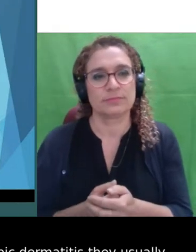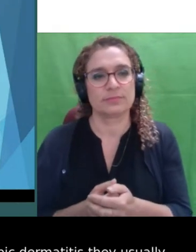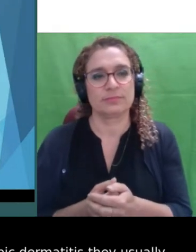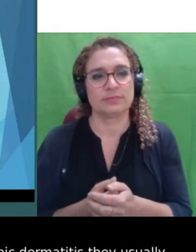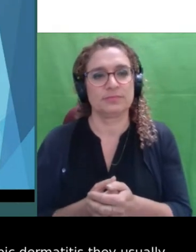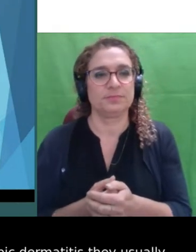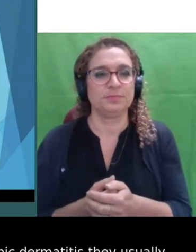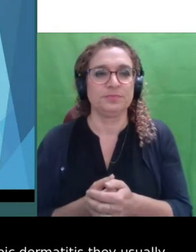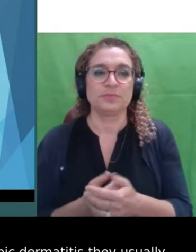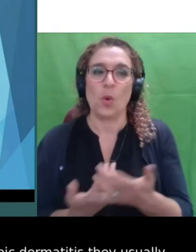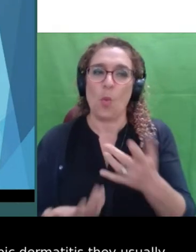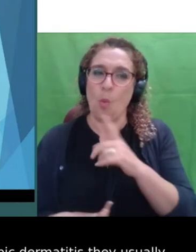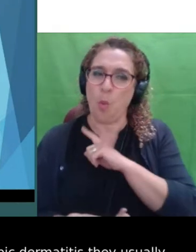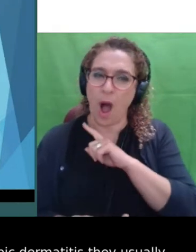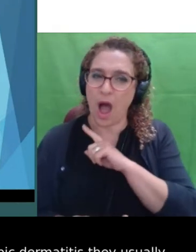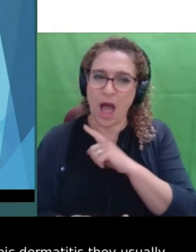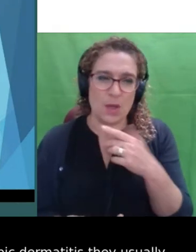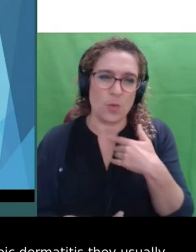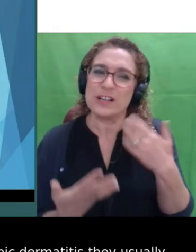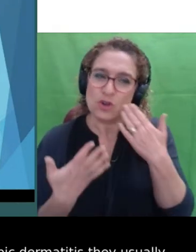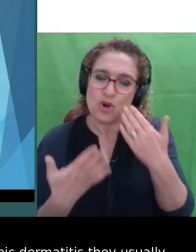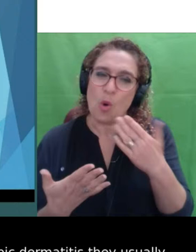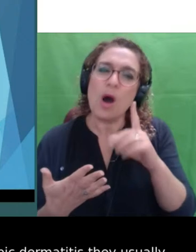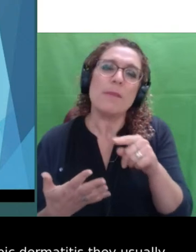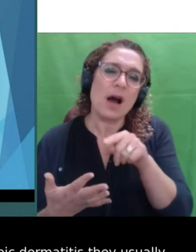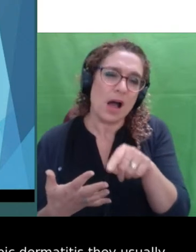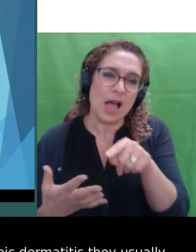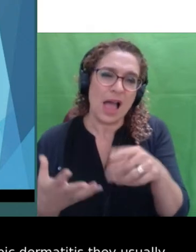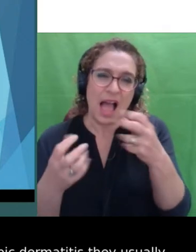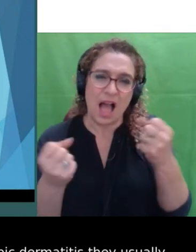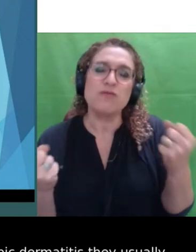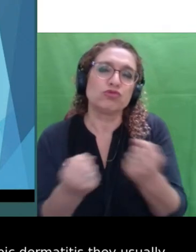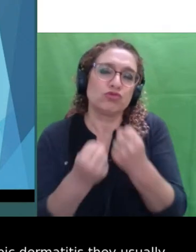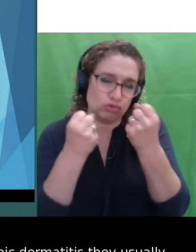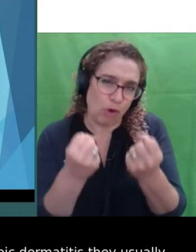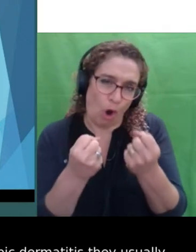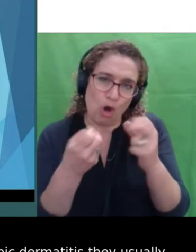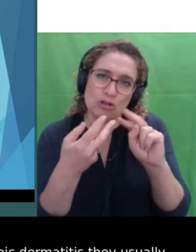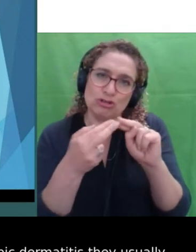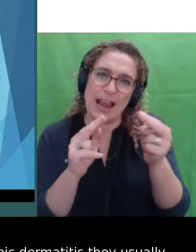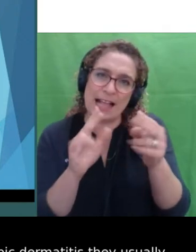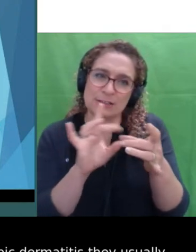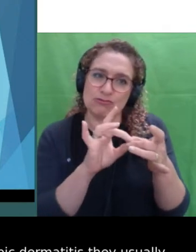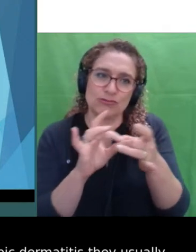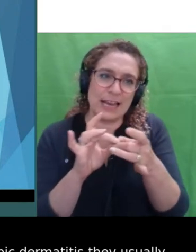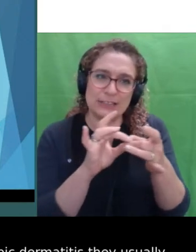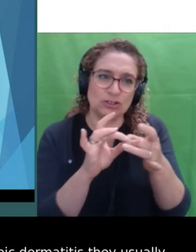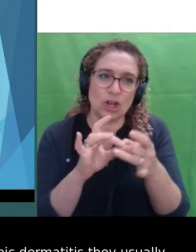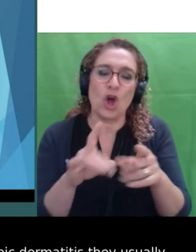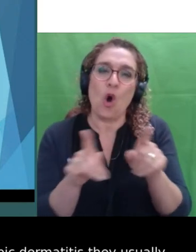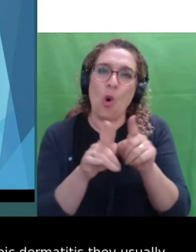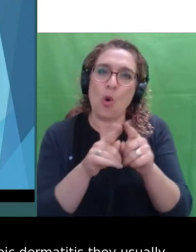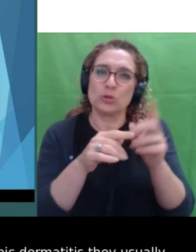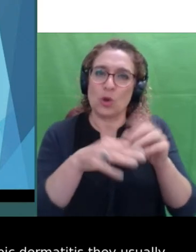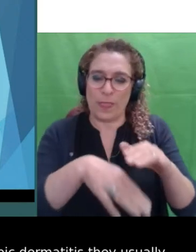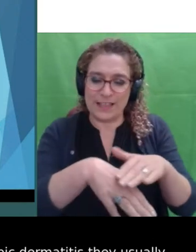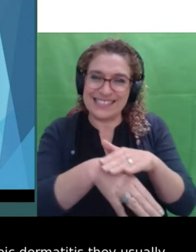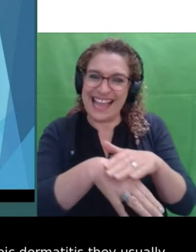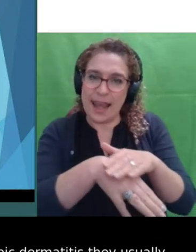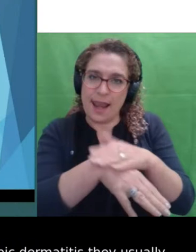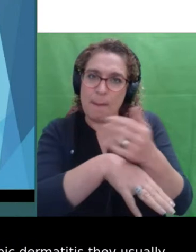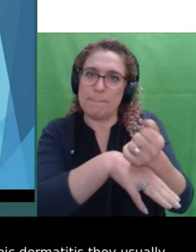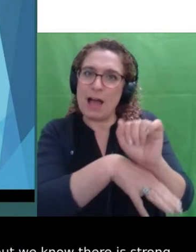well known but we do know it's there's very strong genetics there's also genetics connected to the skin barrier which i'll talk about in a